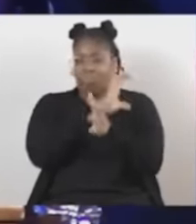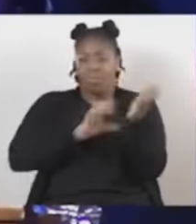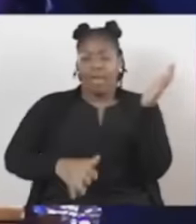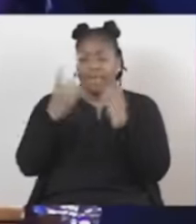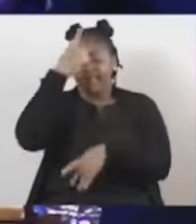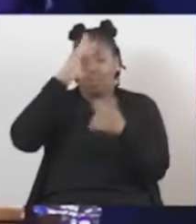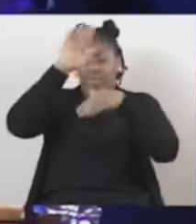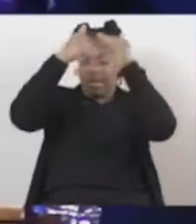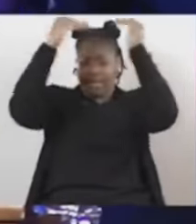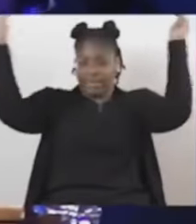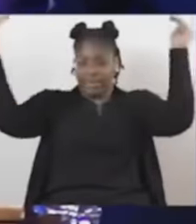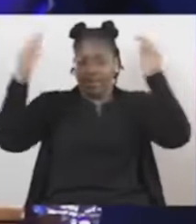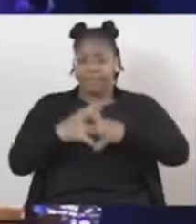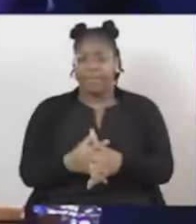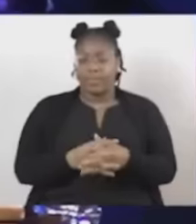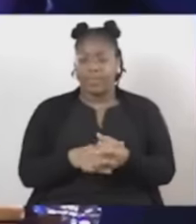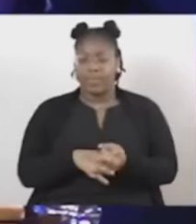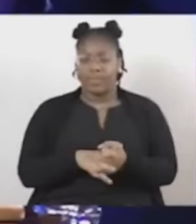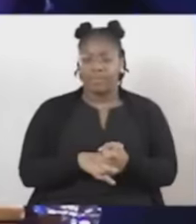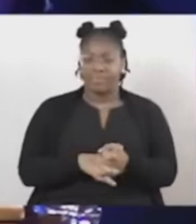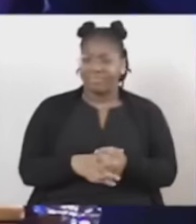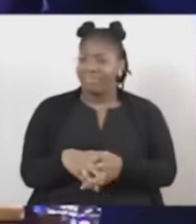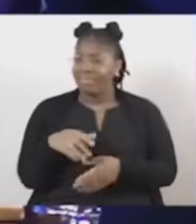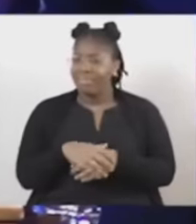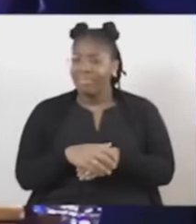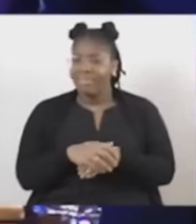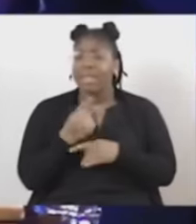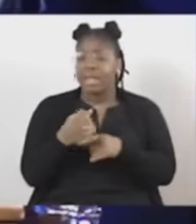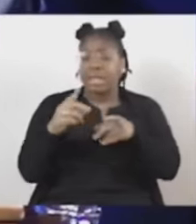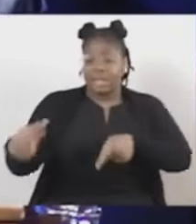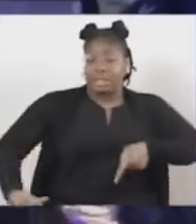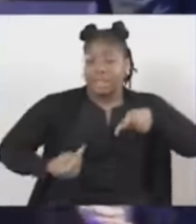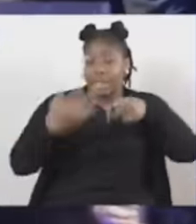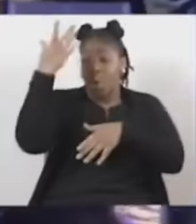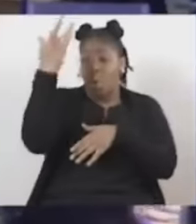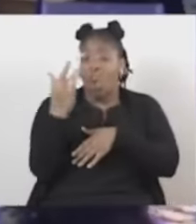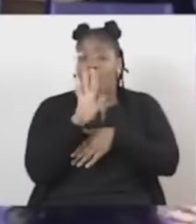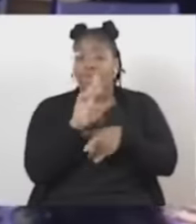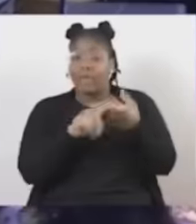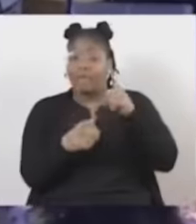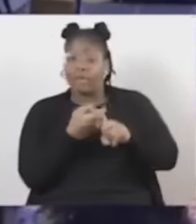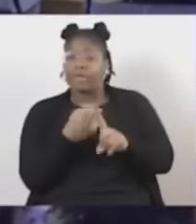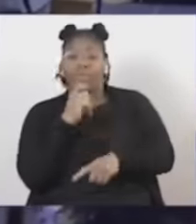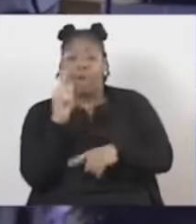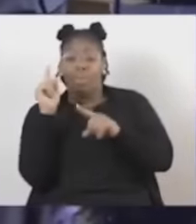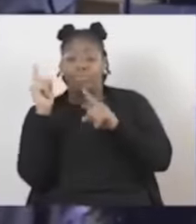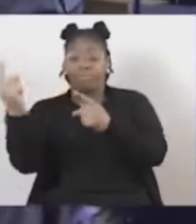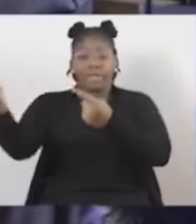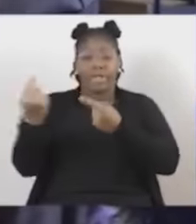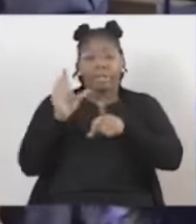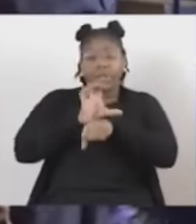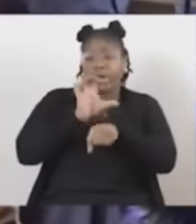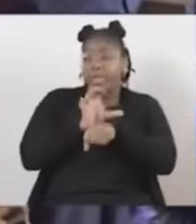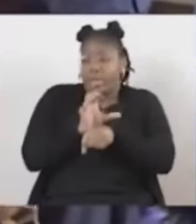in here? Because does this not explain, my brother, my sister, why friends of yours who don't come to Wednesday in the Word seem to be